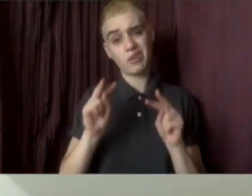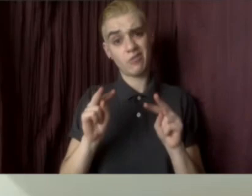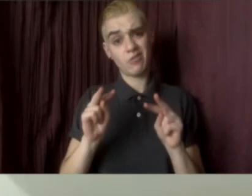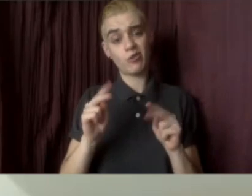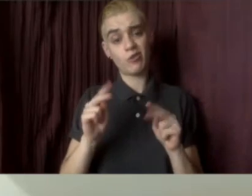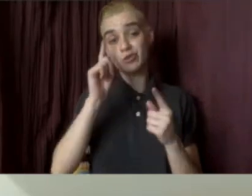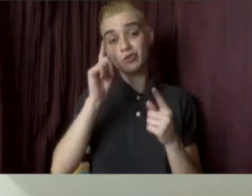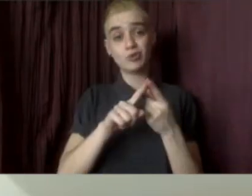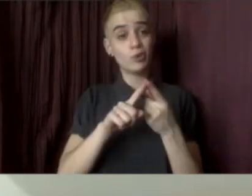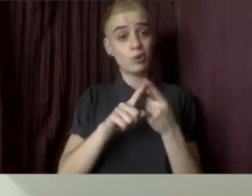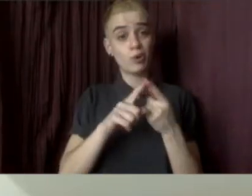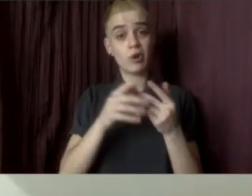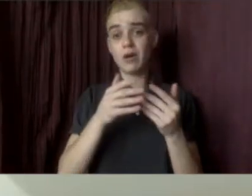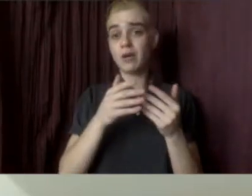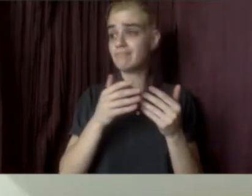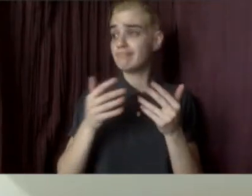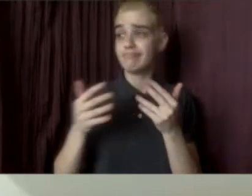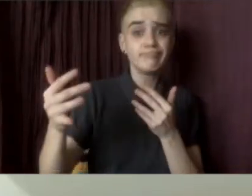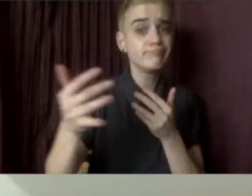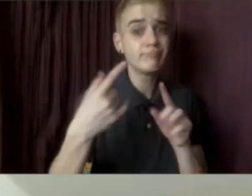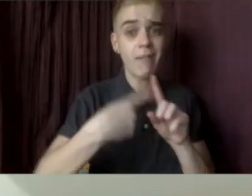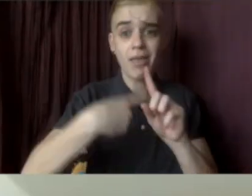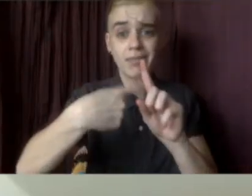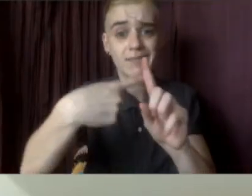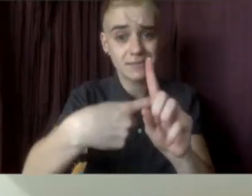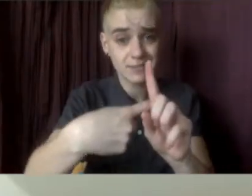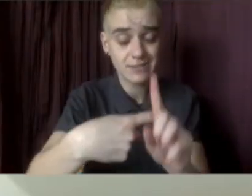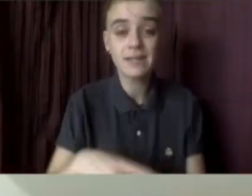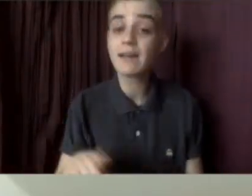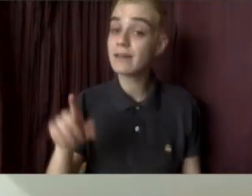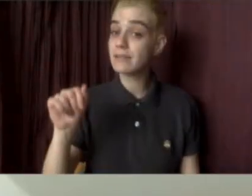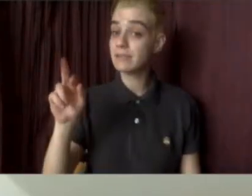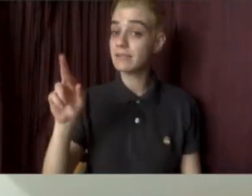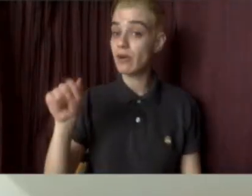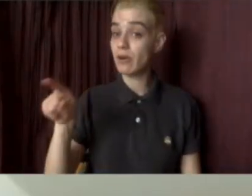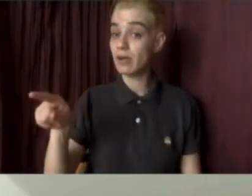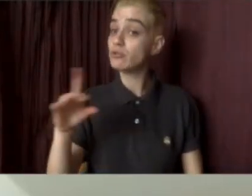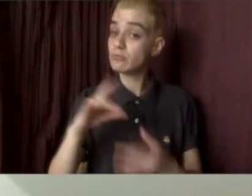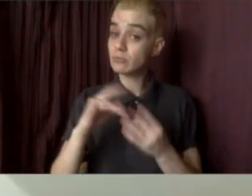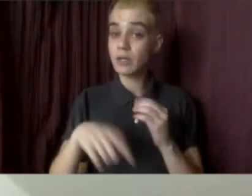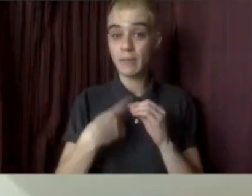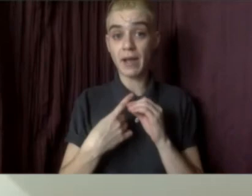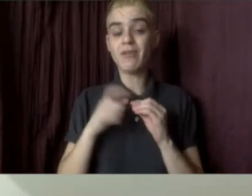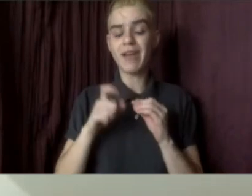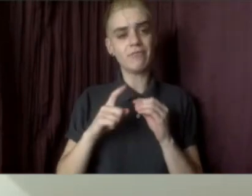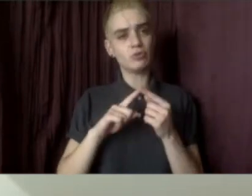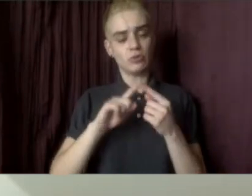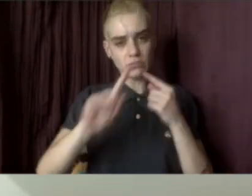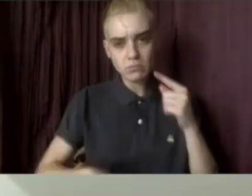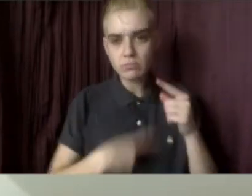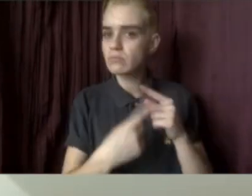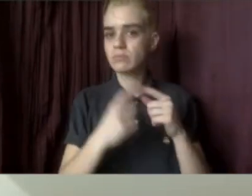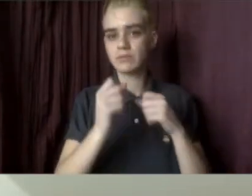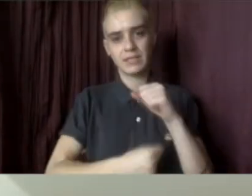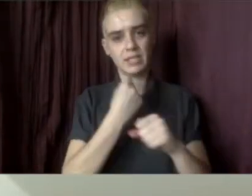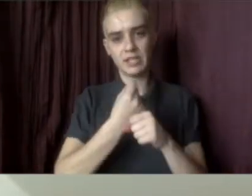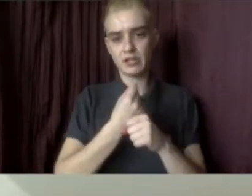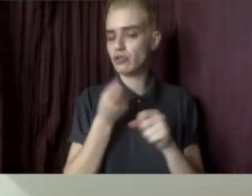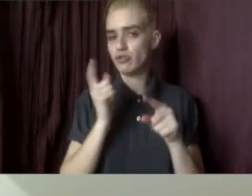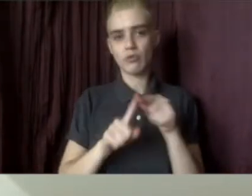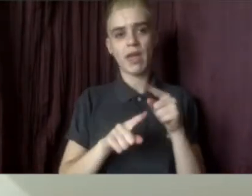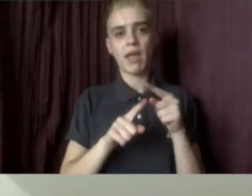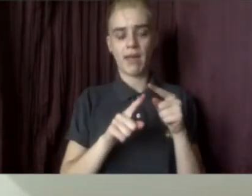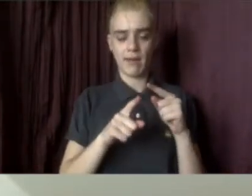on elections and voting. We didn't do this on this topic in this way during the midst of the election cycle because really the time for action on